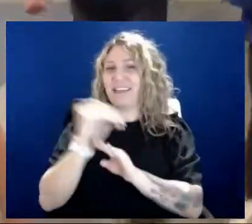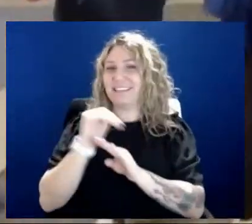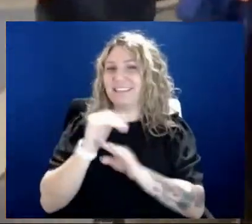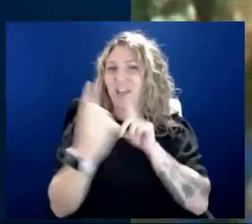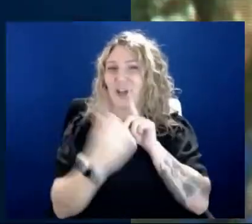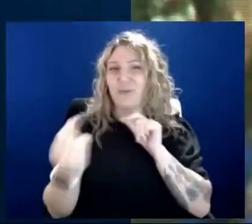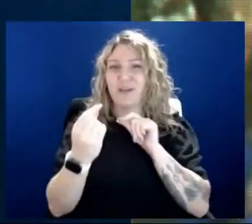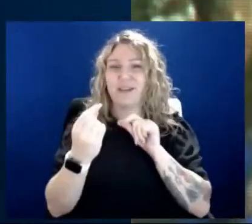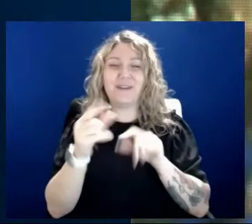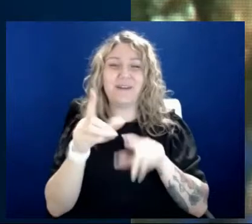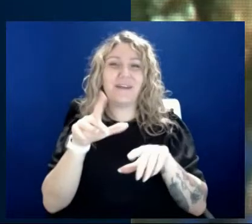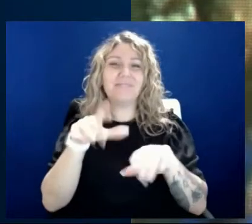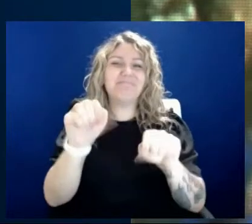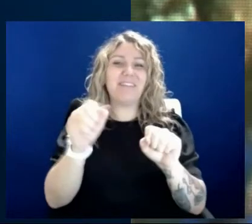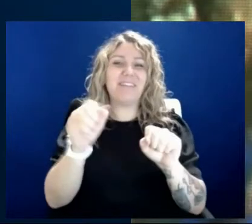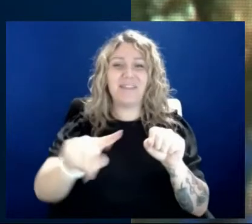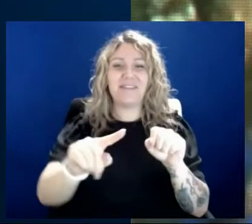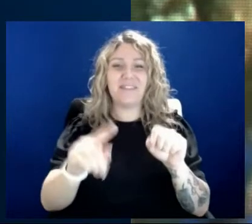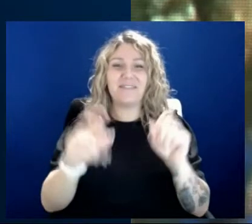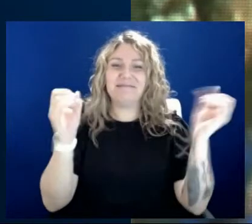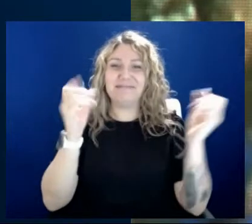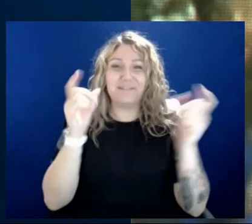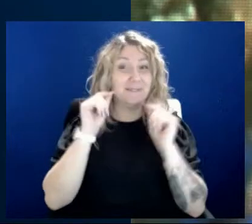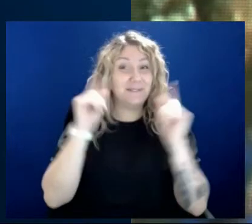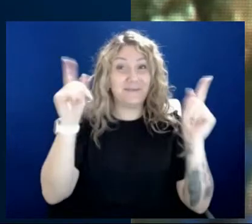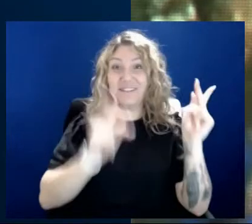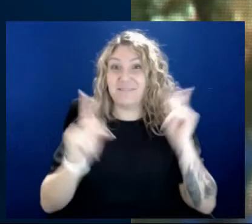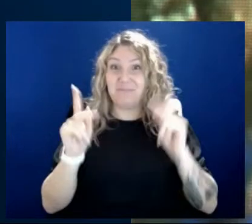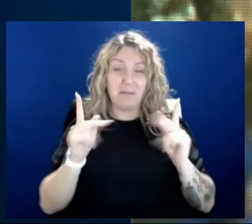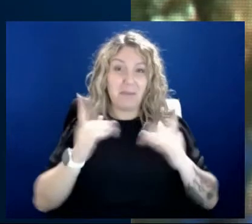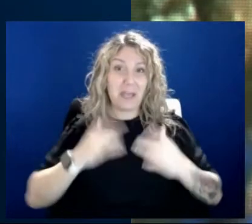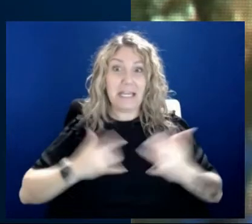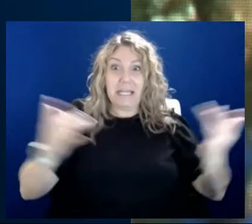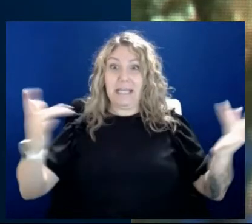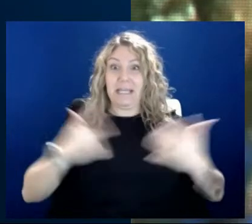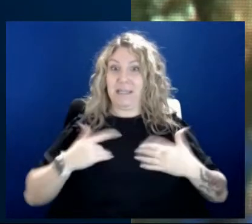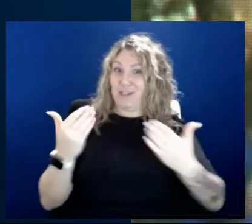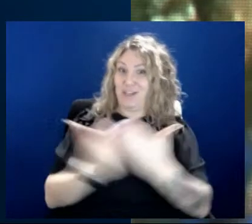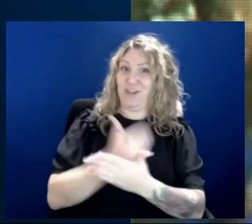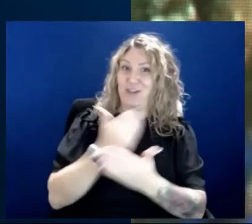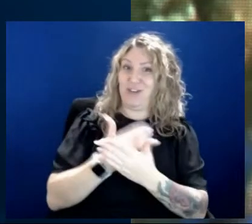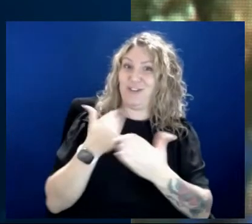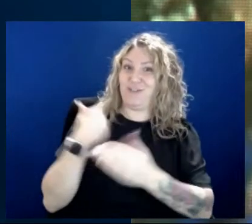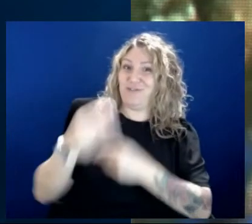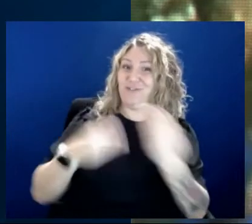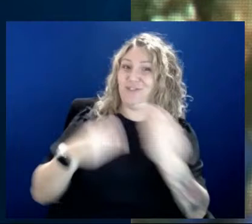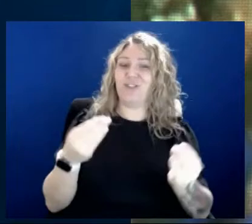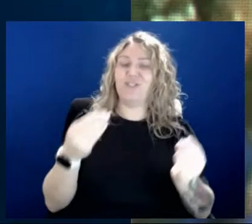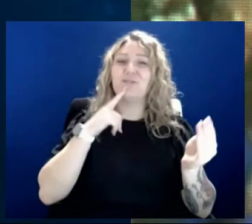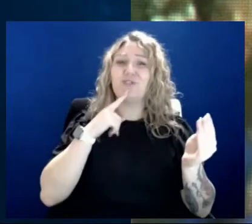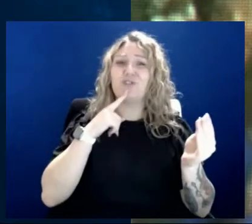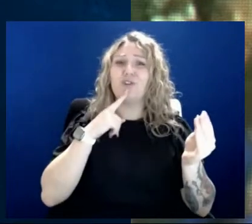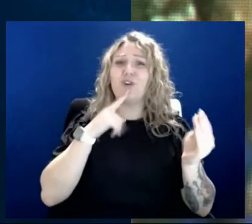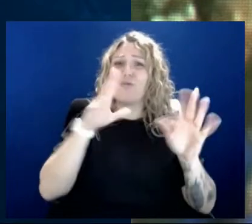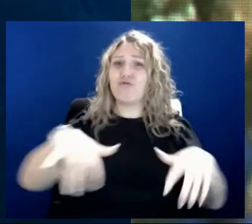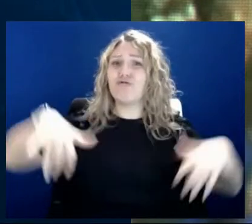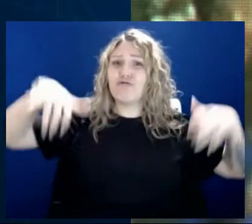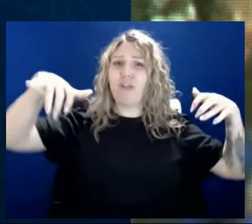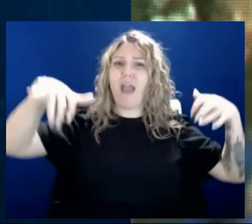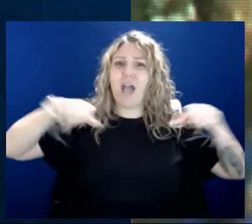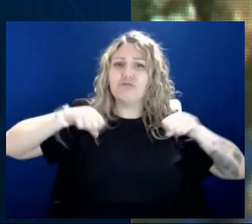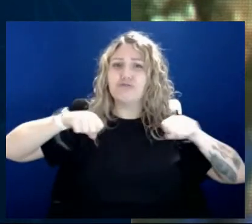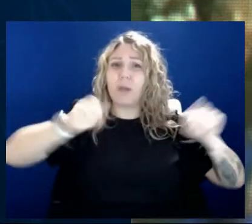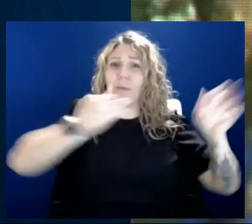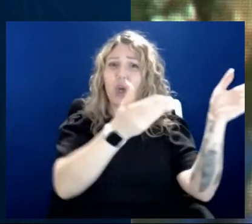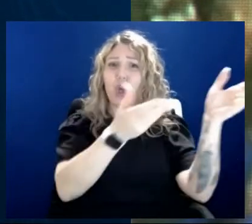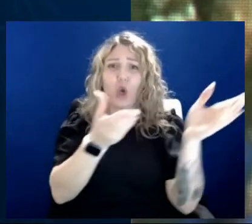of those, and no surprise, people very excited. And there's even this new tradition, the crowd surfing shopping cart. We have no idea what this is about, but it